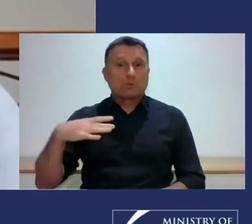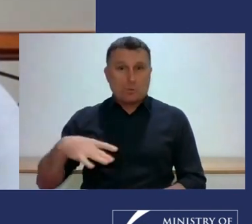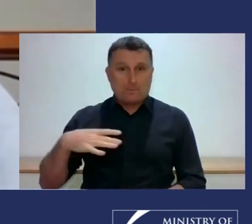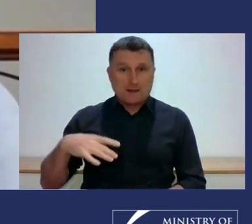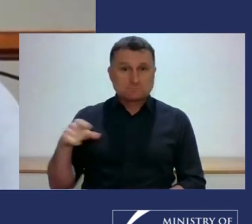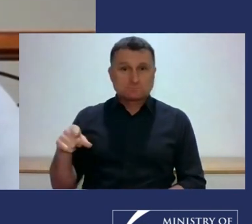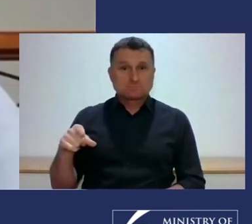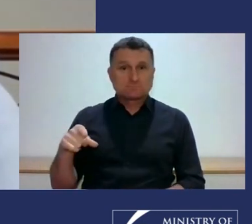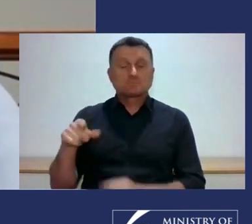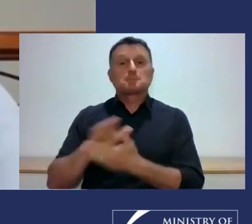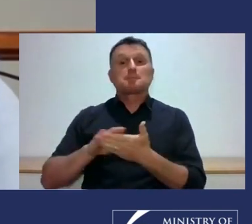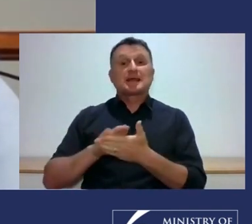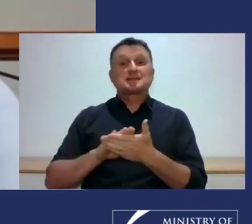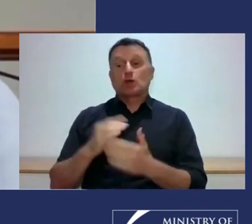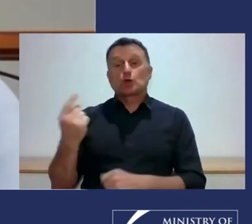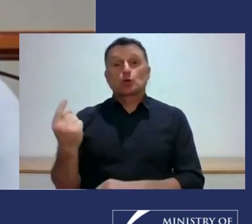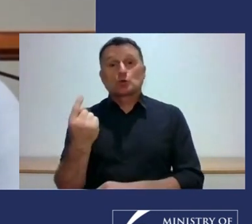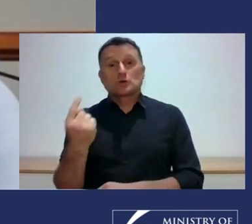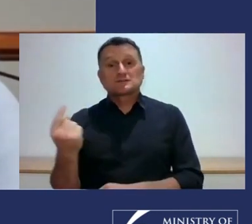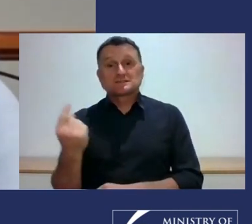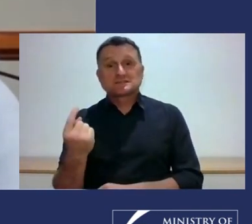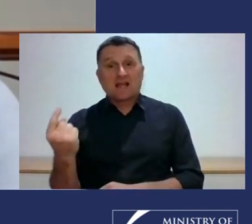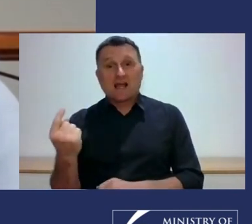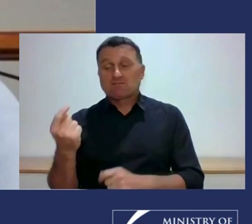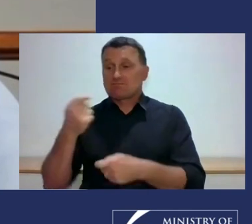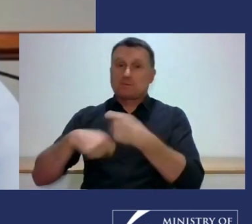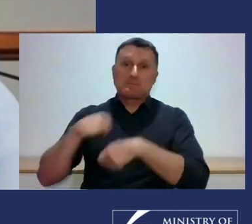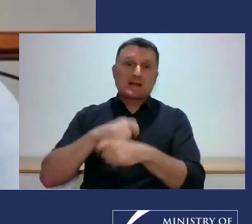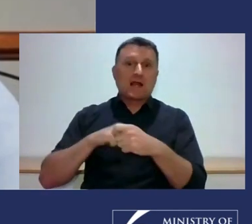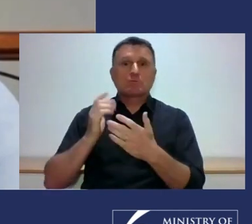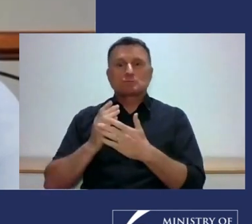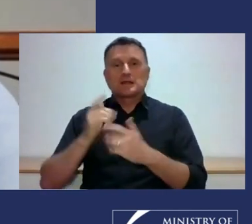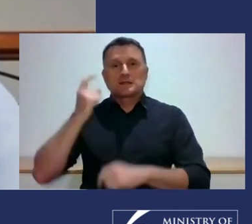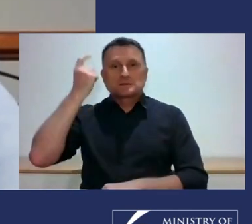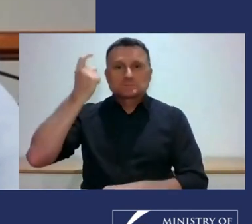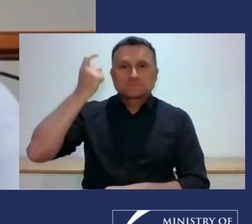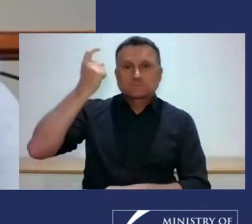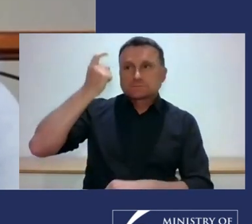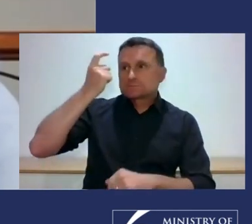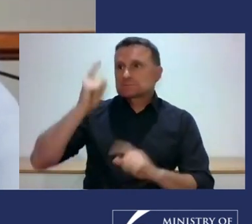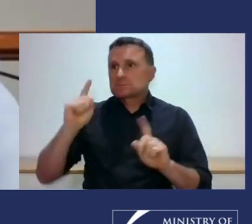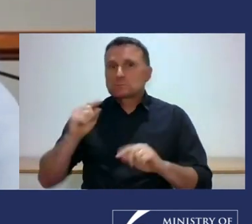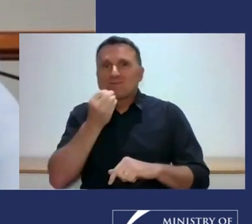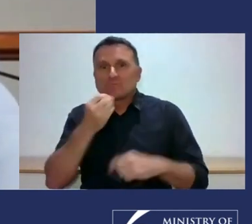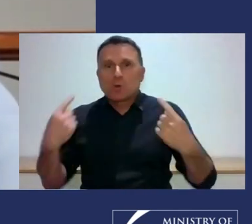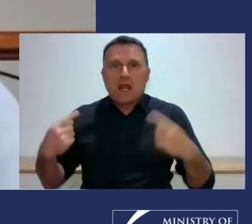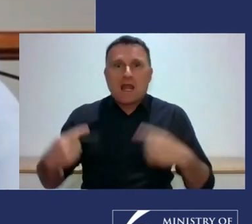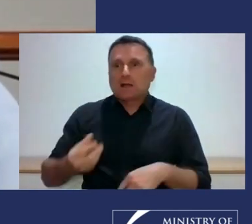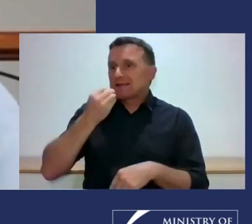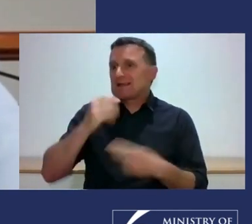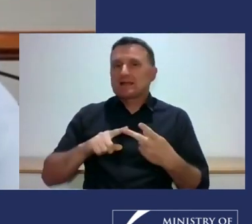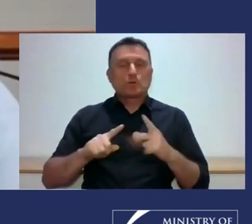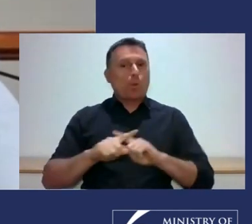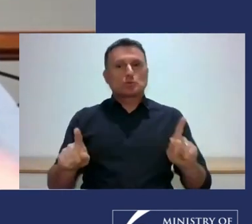pregnant is you become really, you know, concerned about different things and thinking about what you should eat, what you shouldn't do. And that's really important. And that's part of